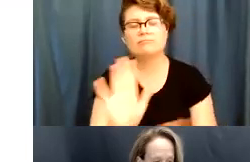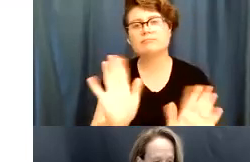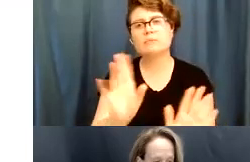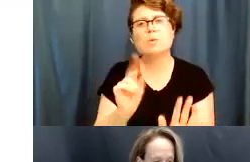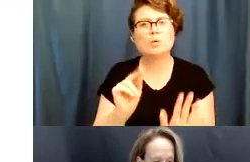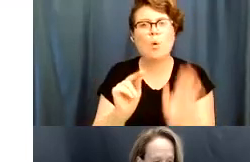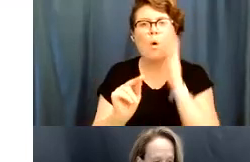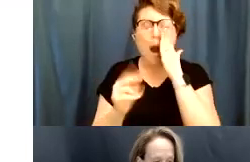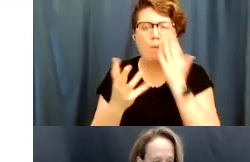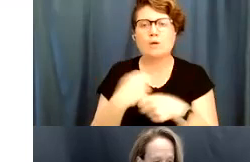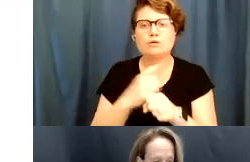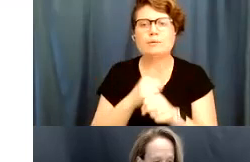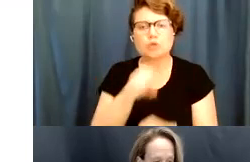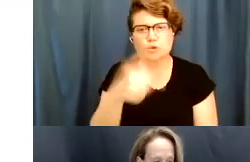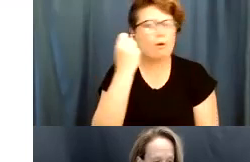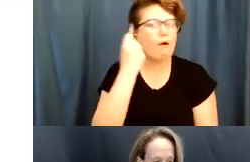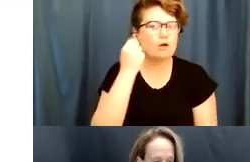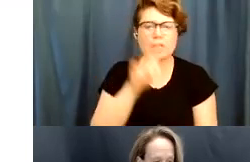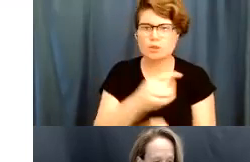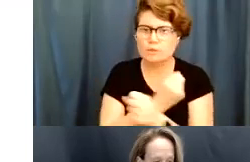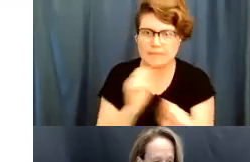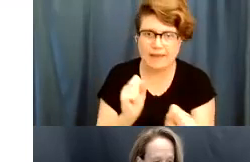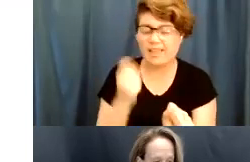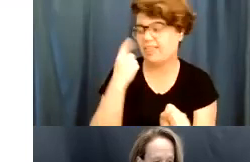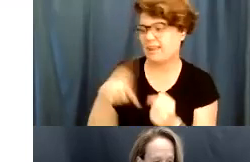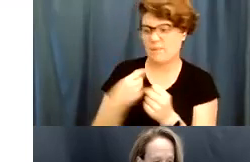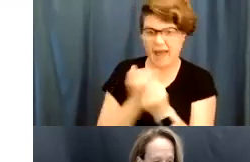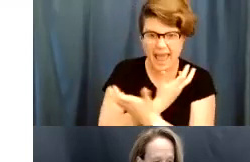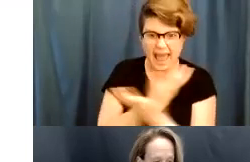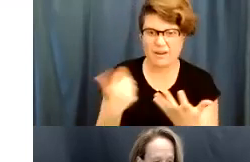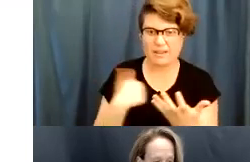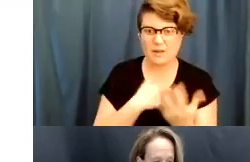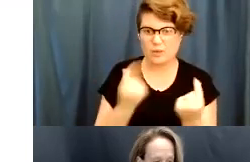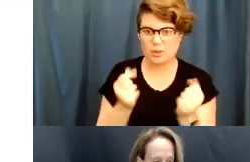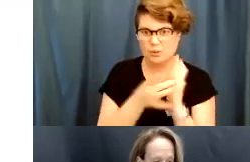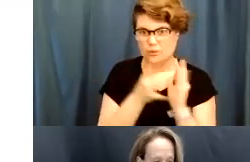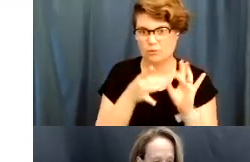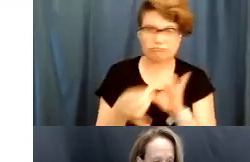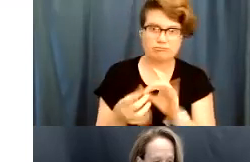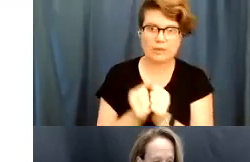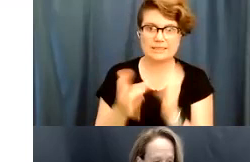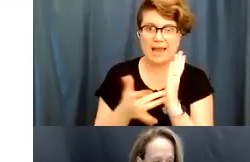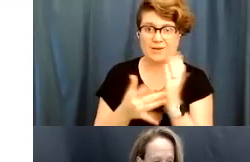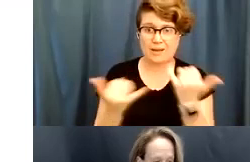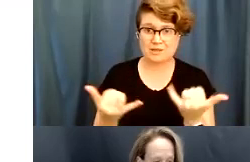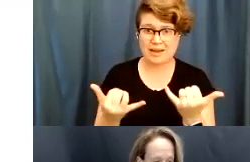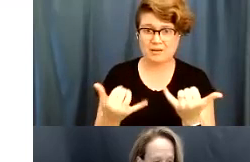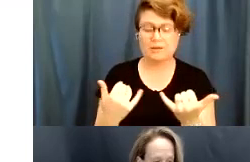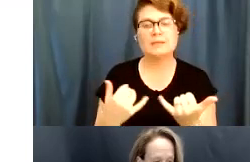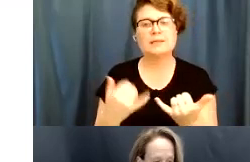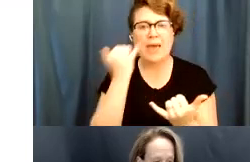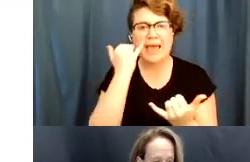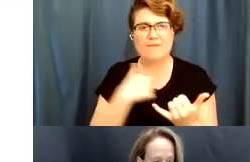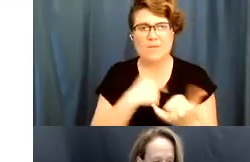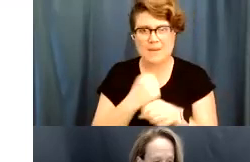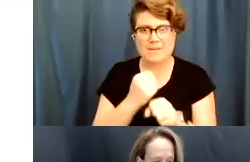of everything that we have to do with technology nowadays. So creating a fear around it or creating a